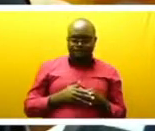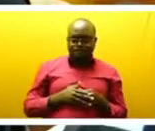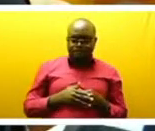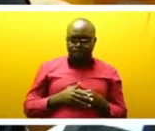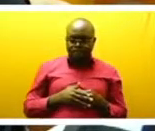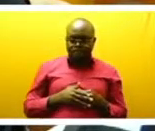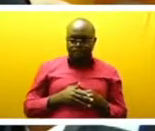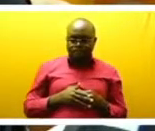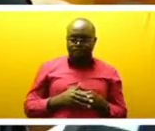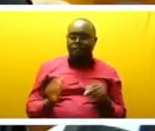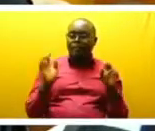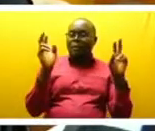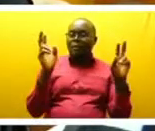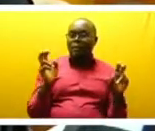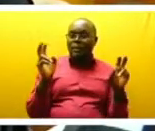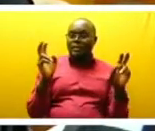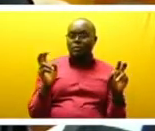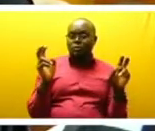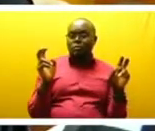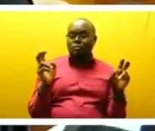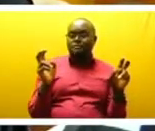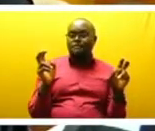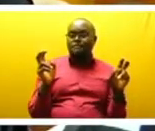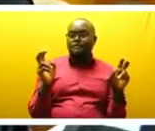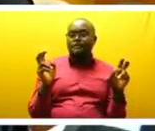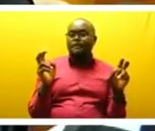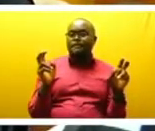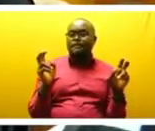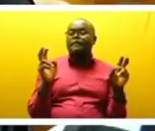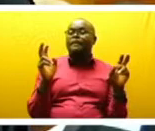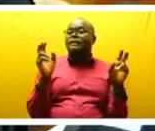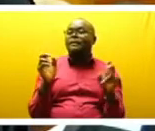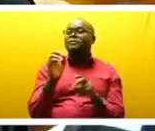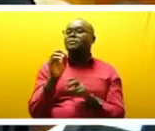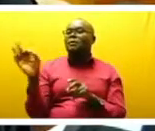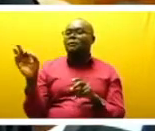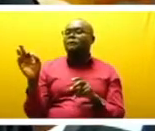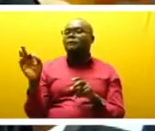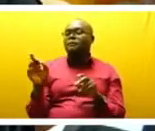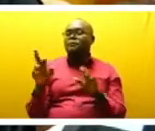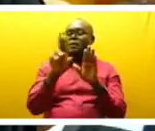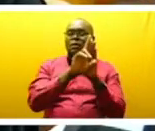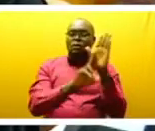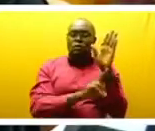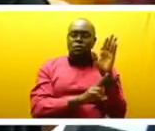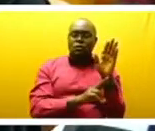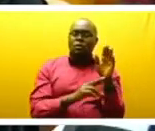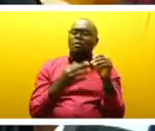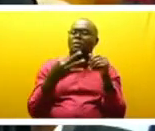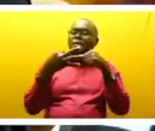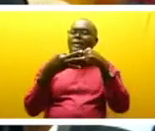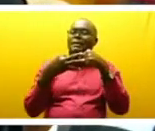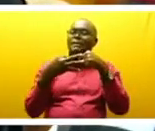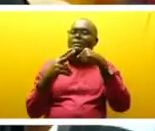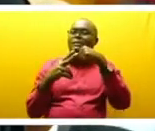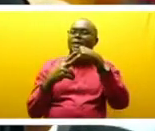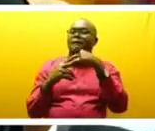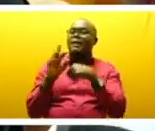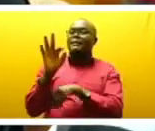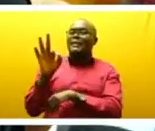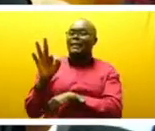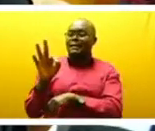On the issue of Rule 87.3,